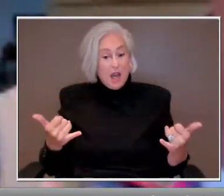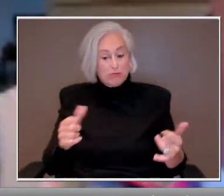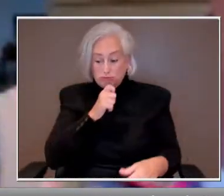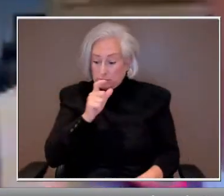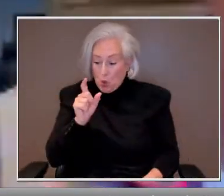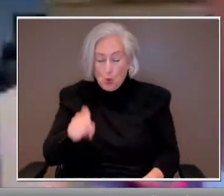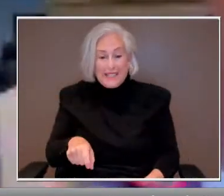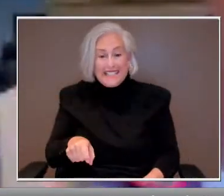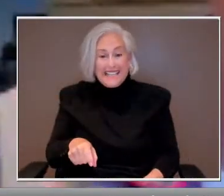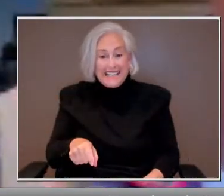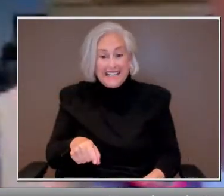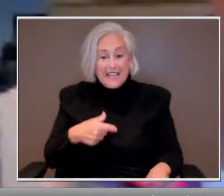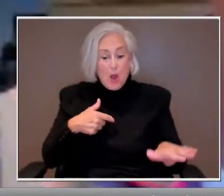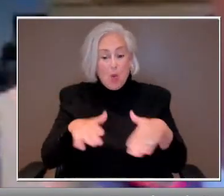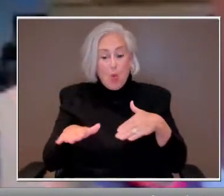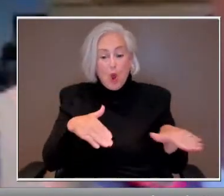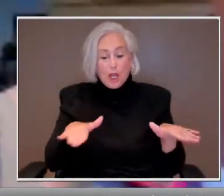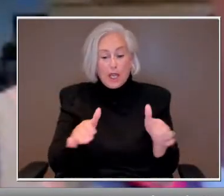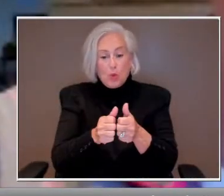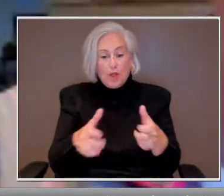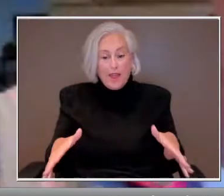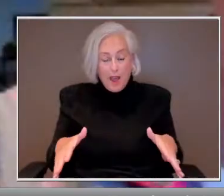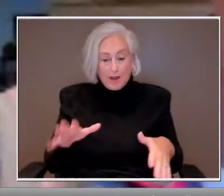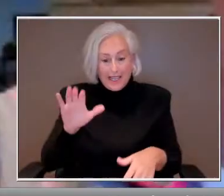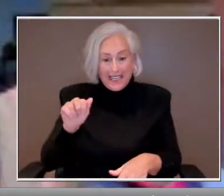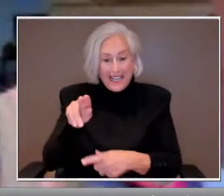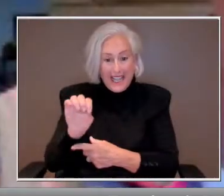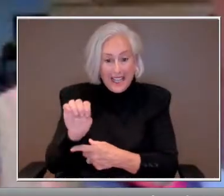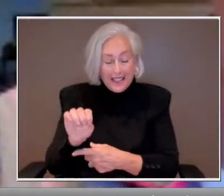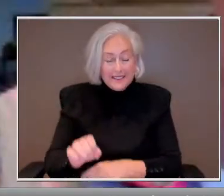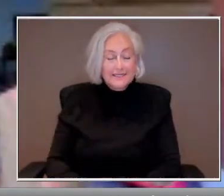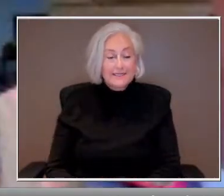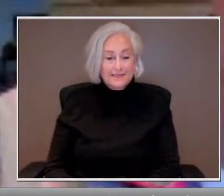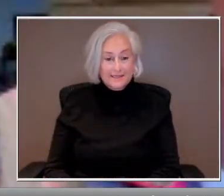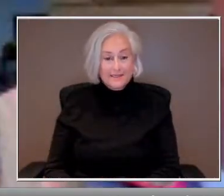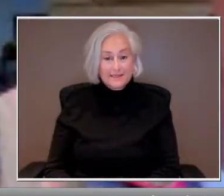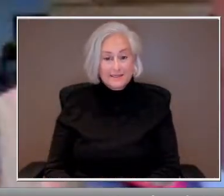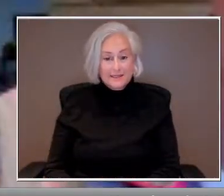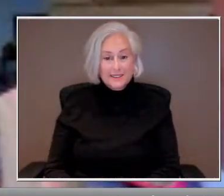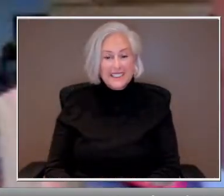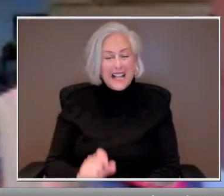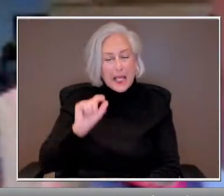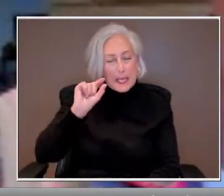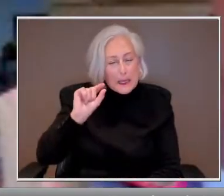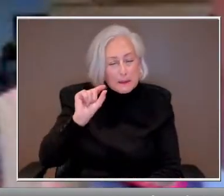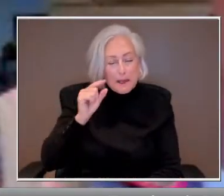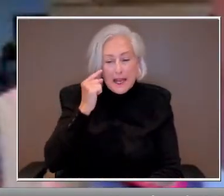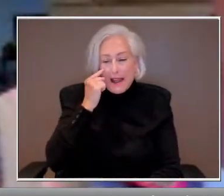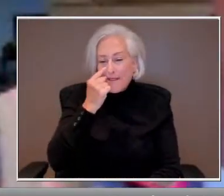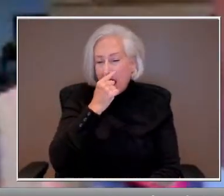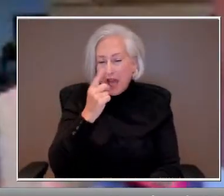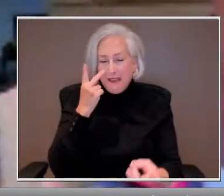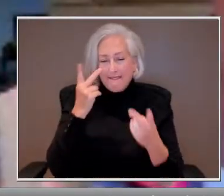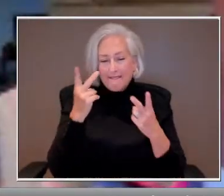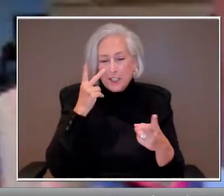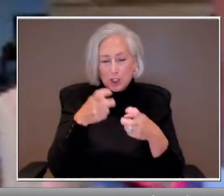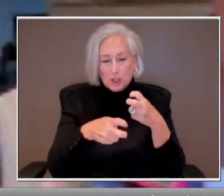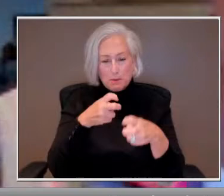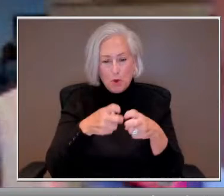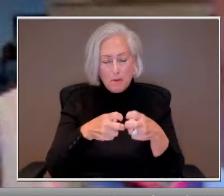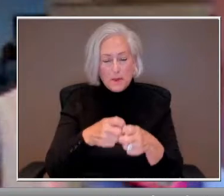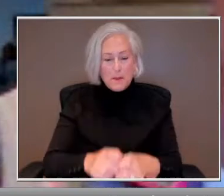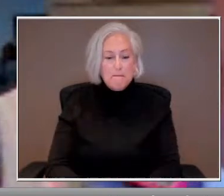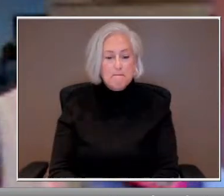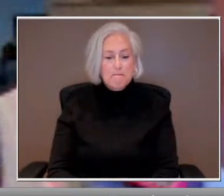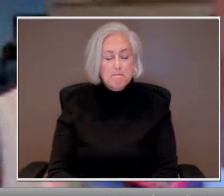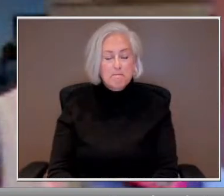and walking. And I have a little eyesight problem. But other than